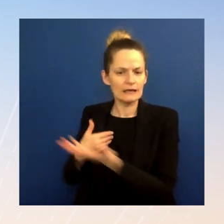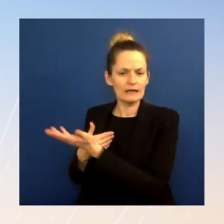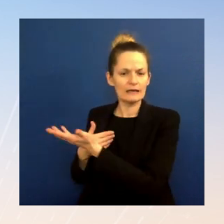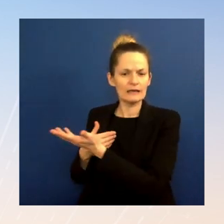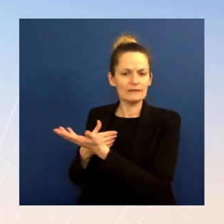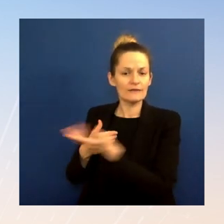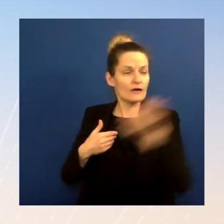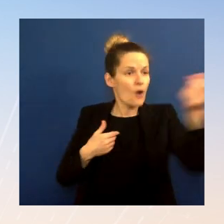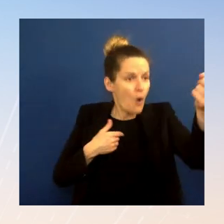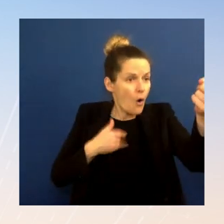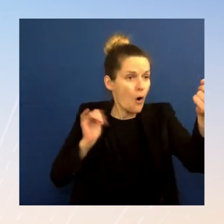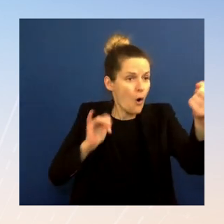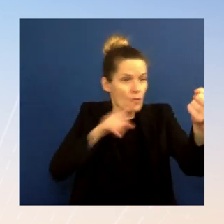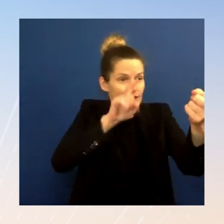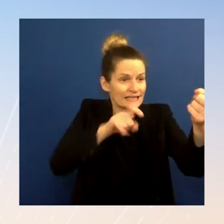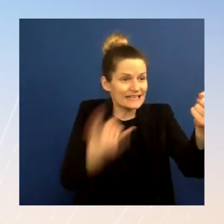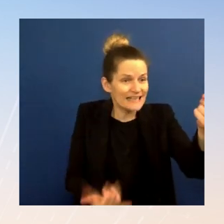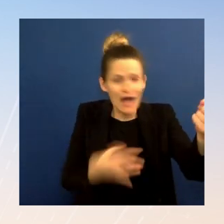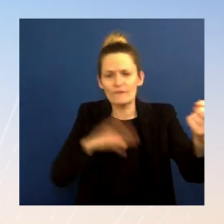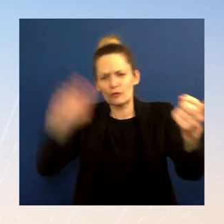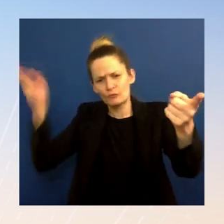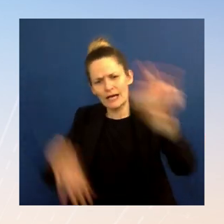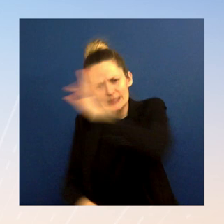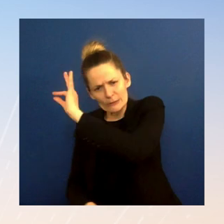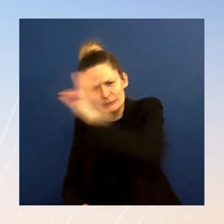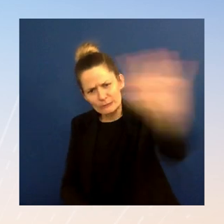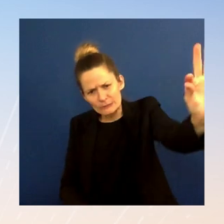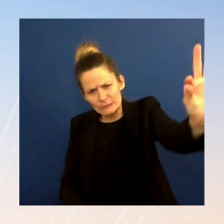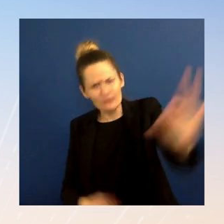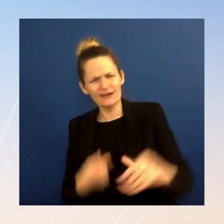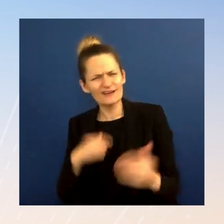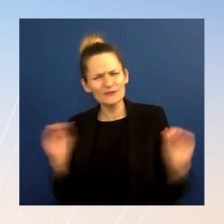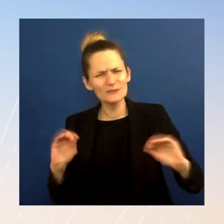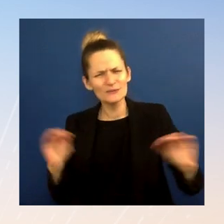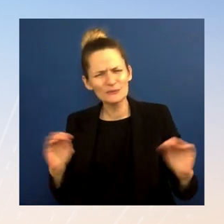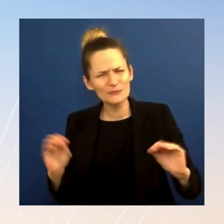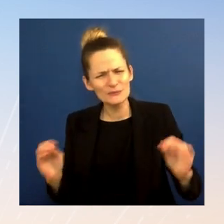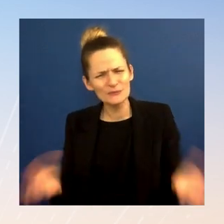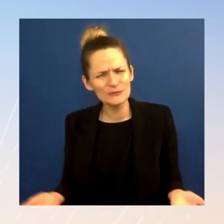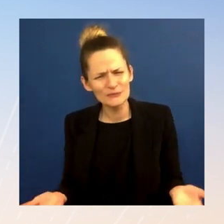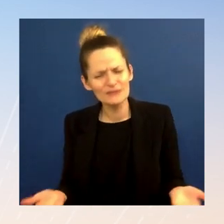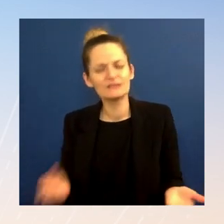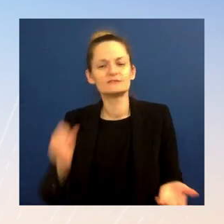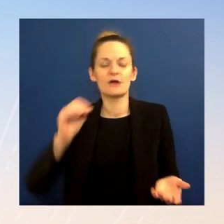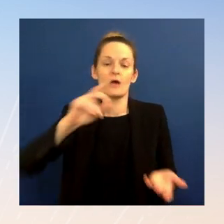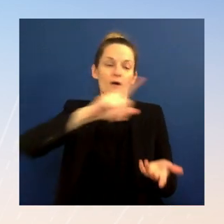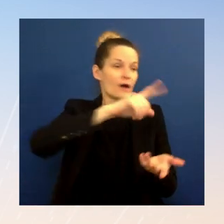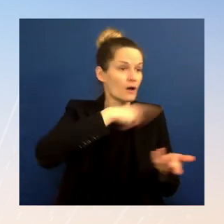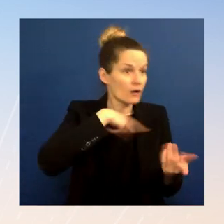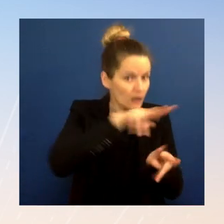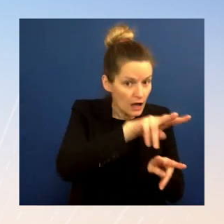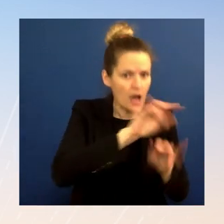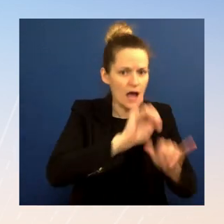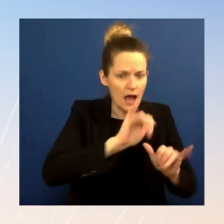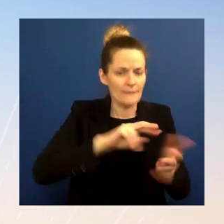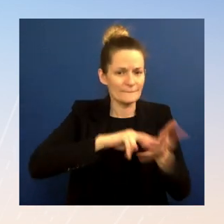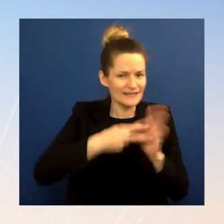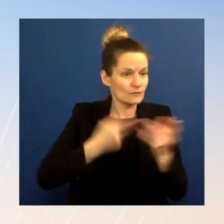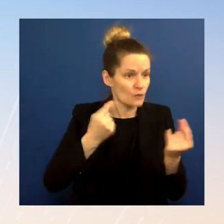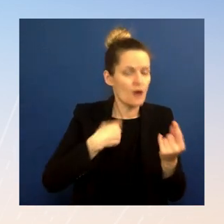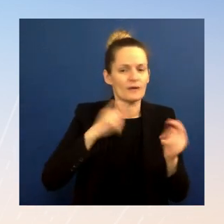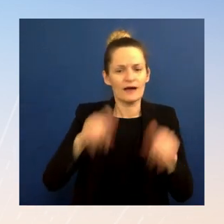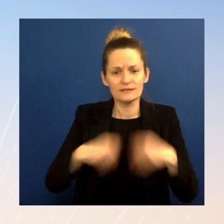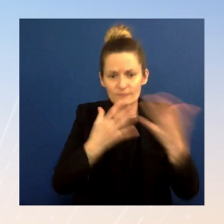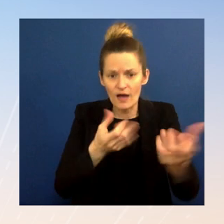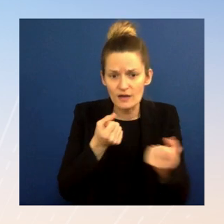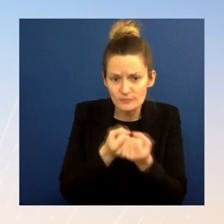want to find a solution that both enables allies and partners to provide the support they have available to Ukraine while addressing the very real need to backfill the defense systems,